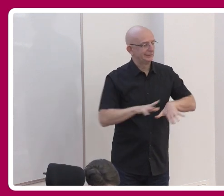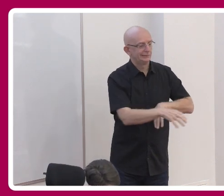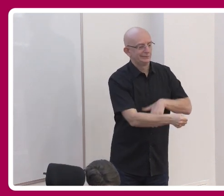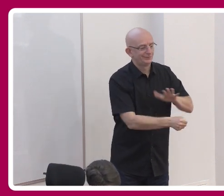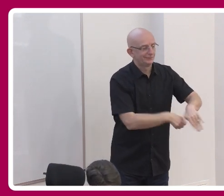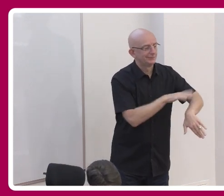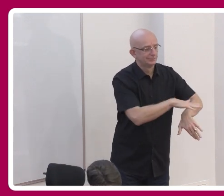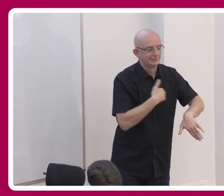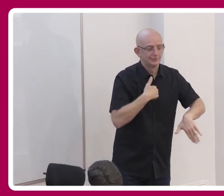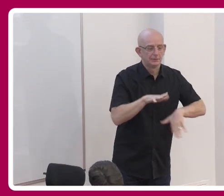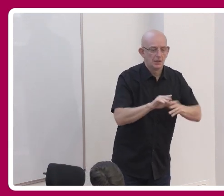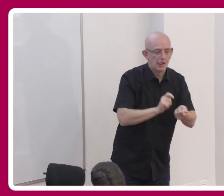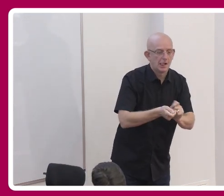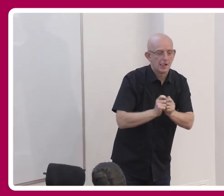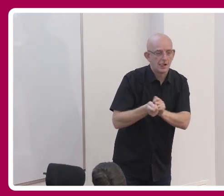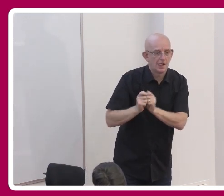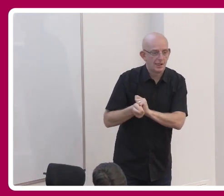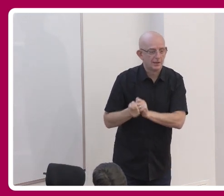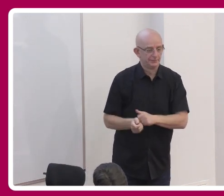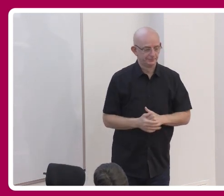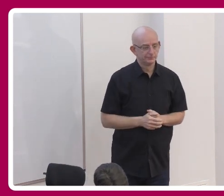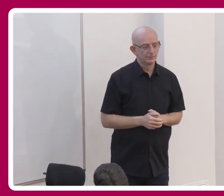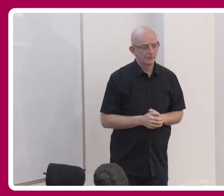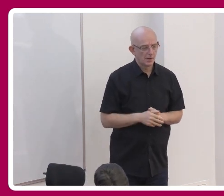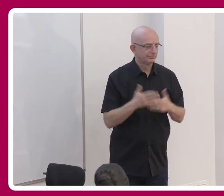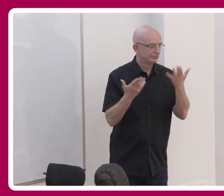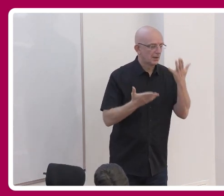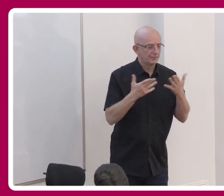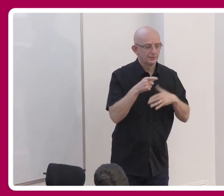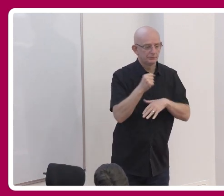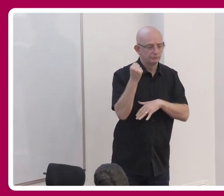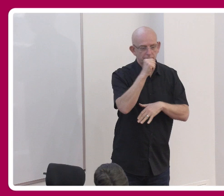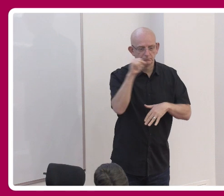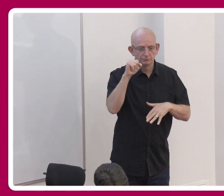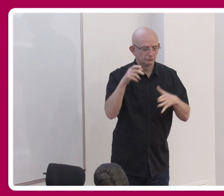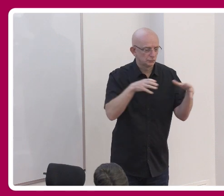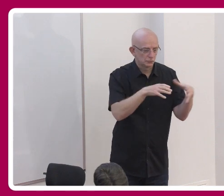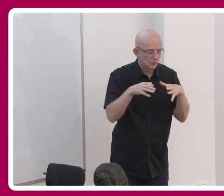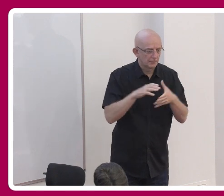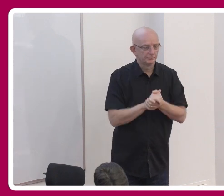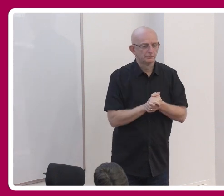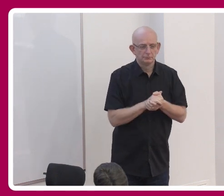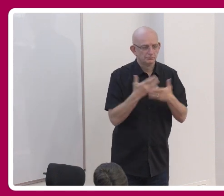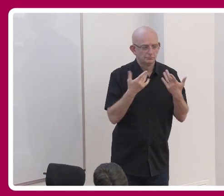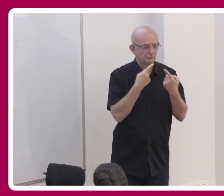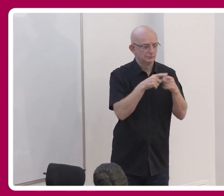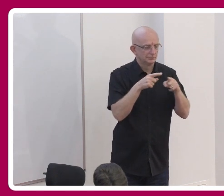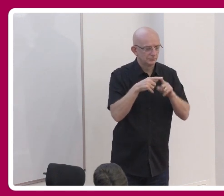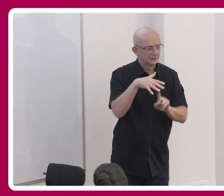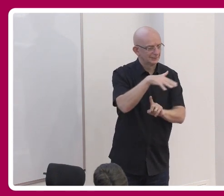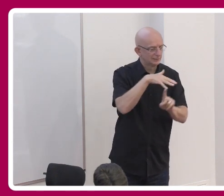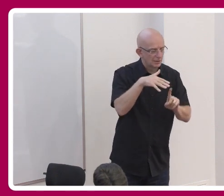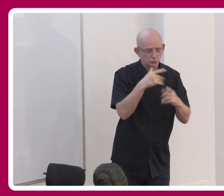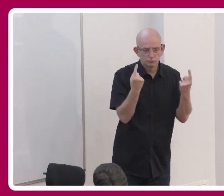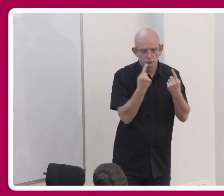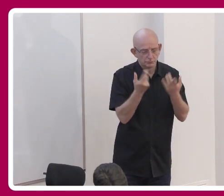order to advocate for changes in advocacy, in laws, and the implementation thereof. So that's